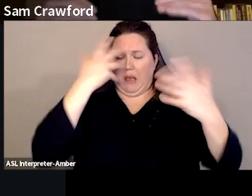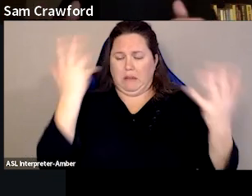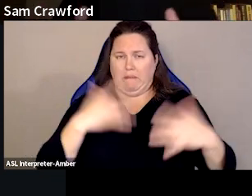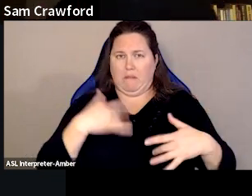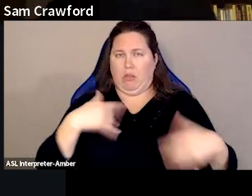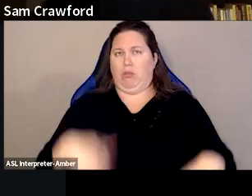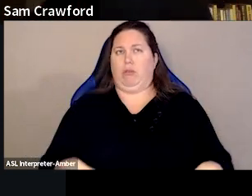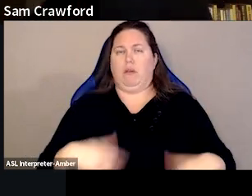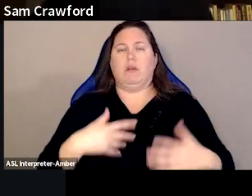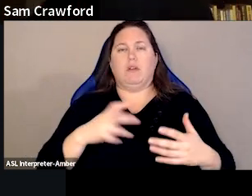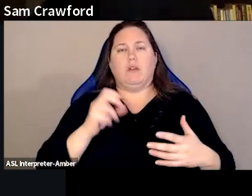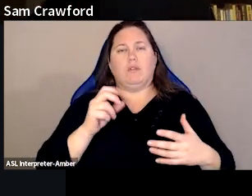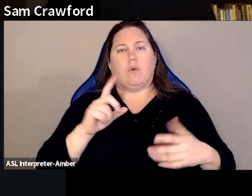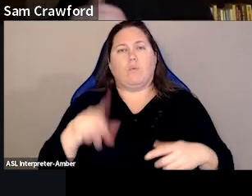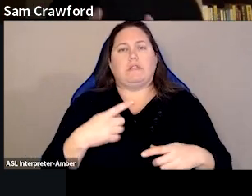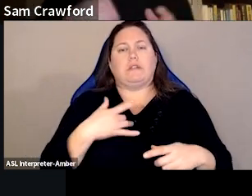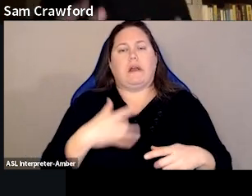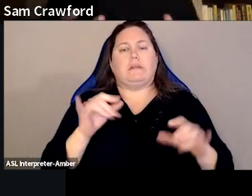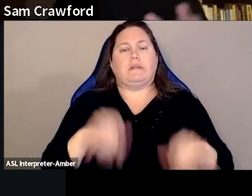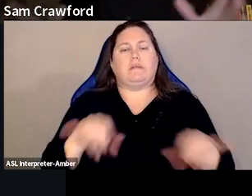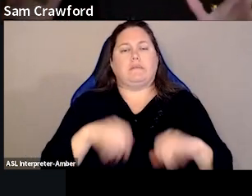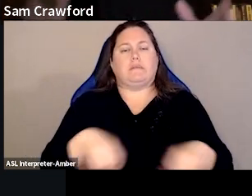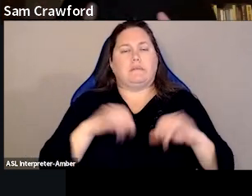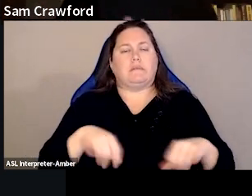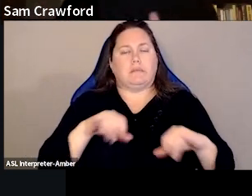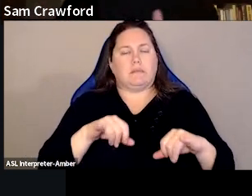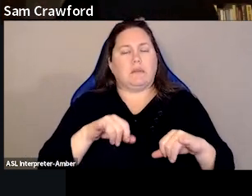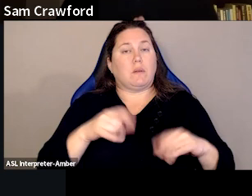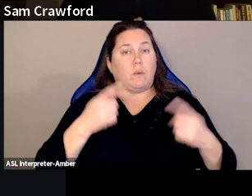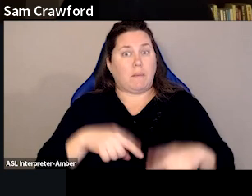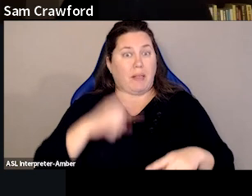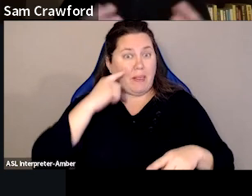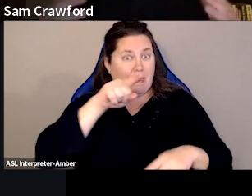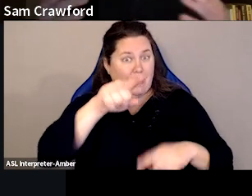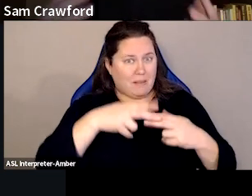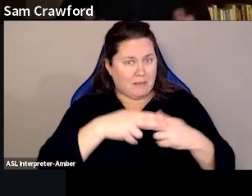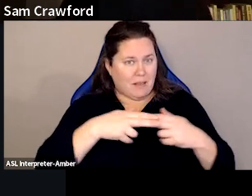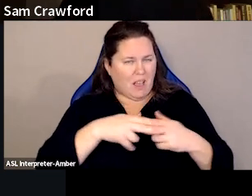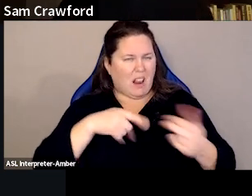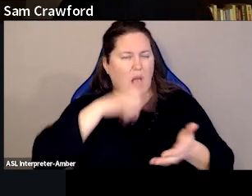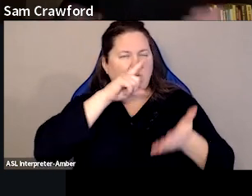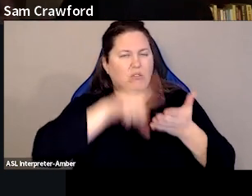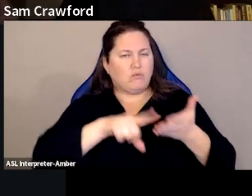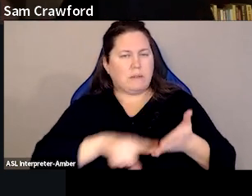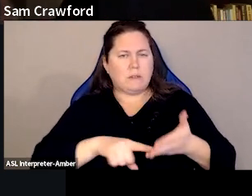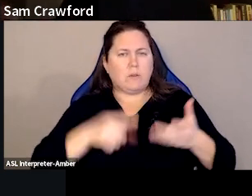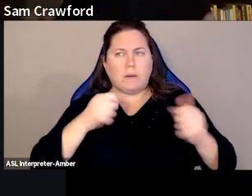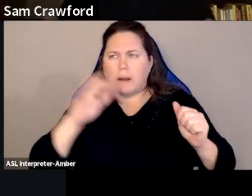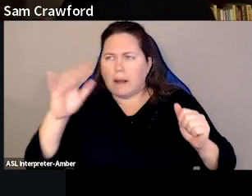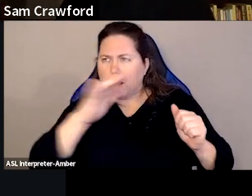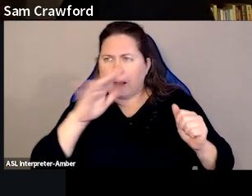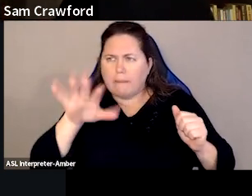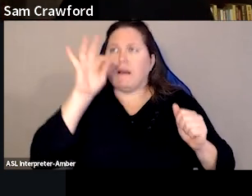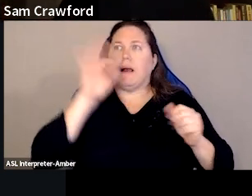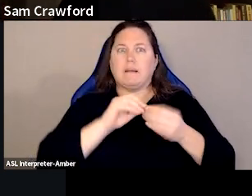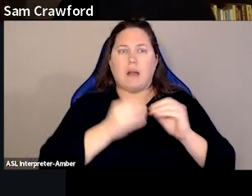stay exactly where we are. In fact, I was doing some research for this slide in particular to try and give you a number. And I just